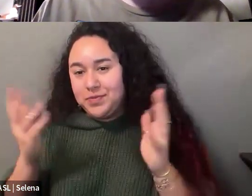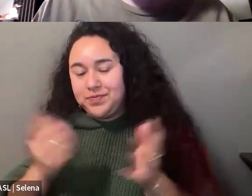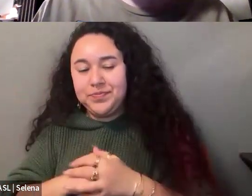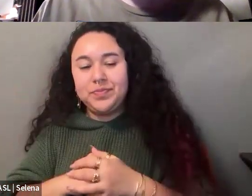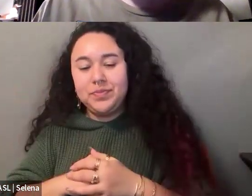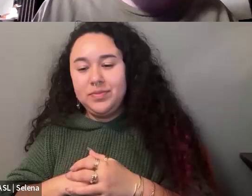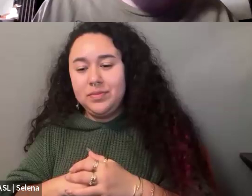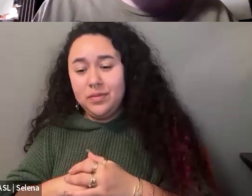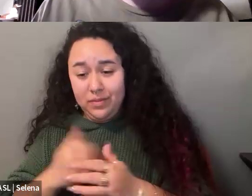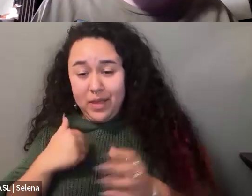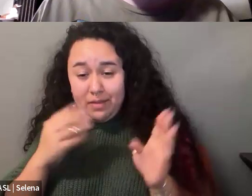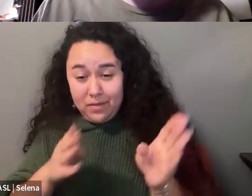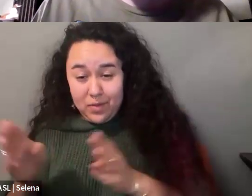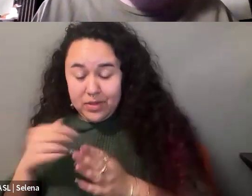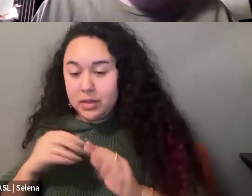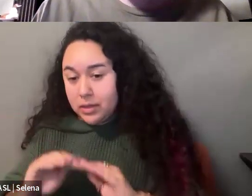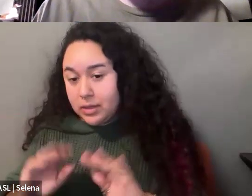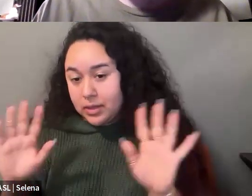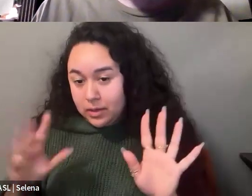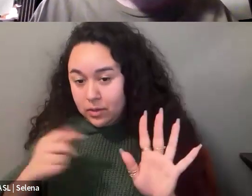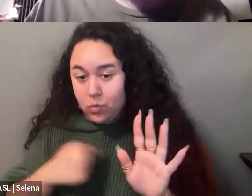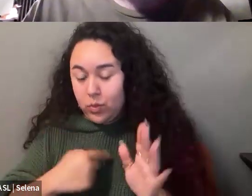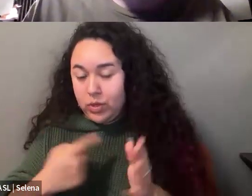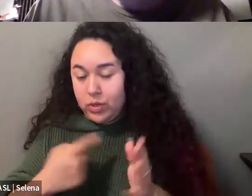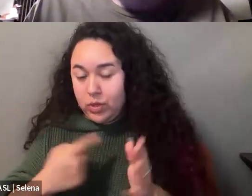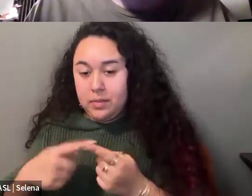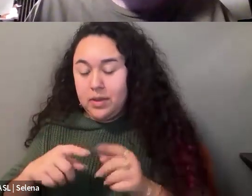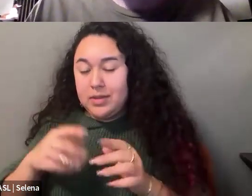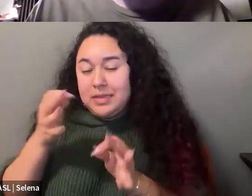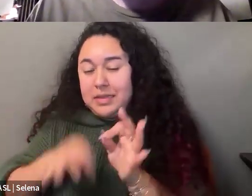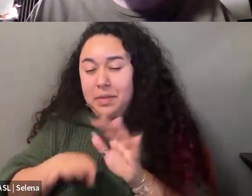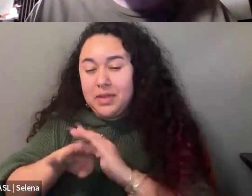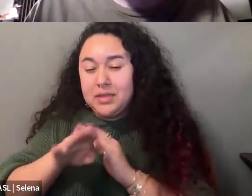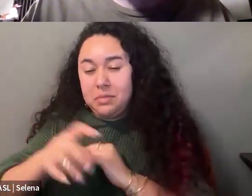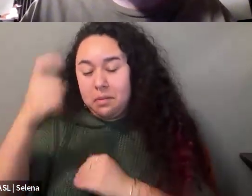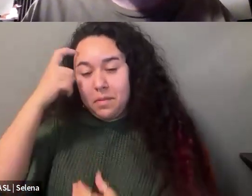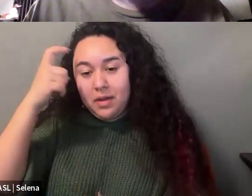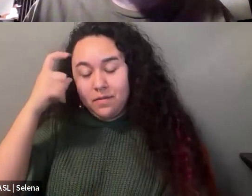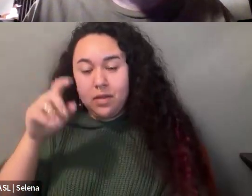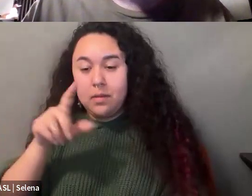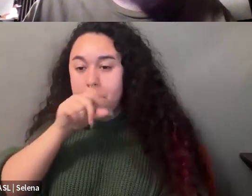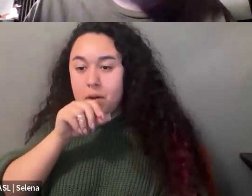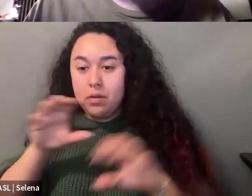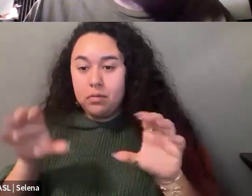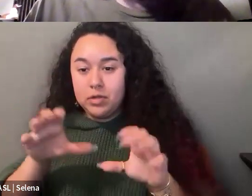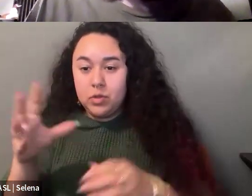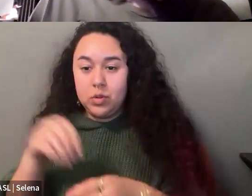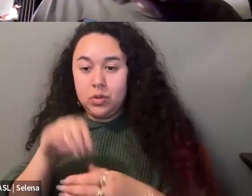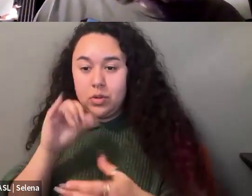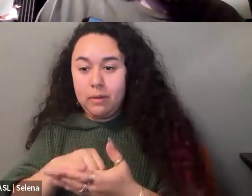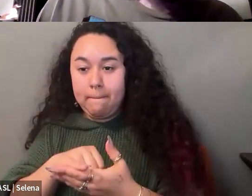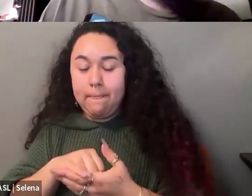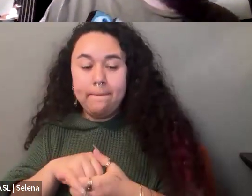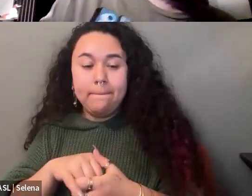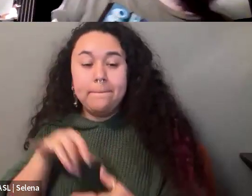But are there ways, I mean, clearly when we're talking about simple, accessible, mindful birding practices that you can incorporate,